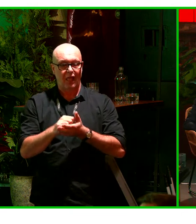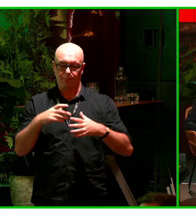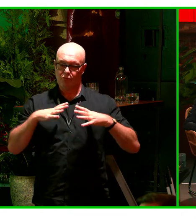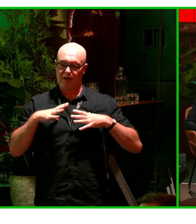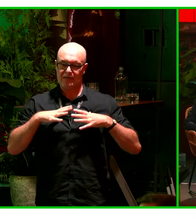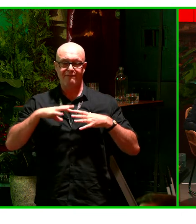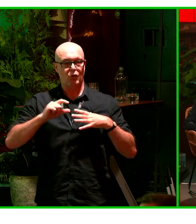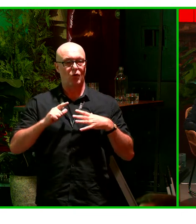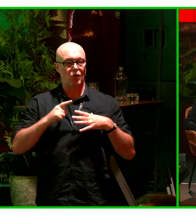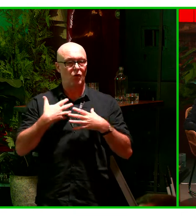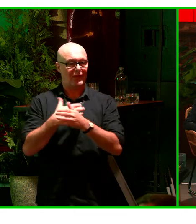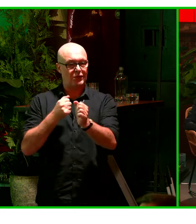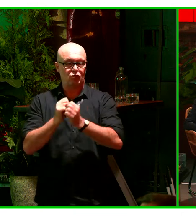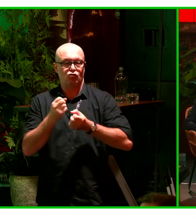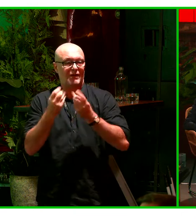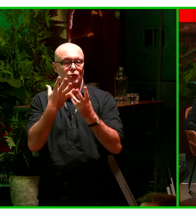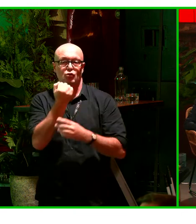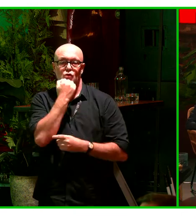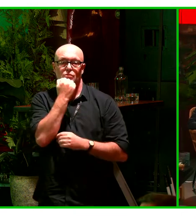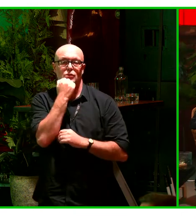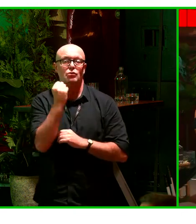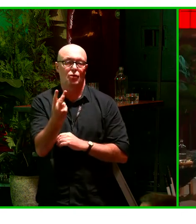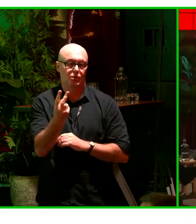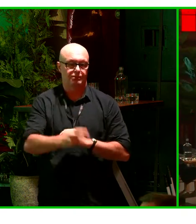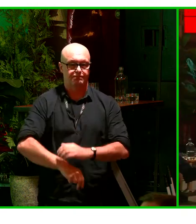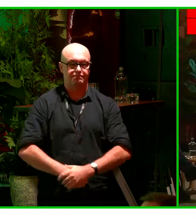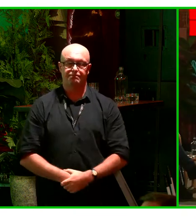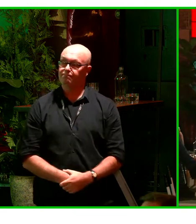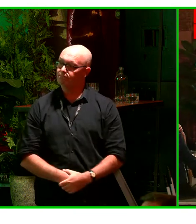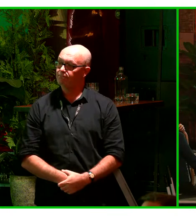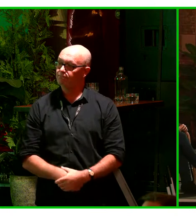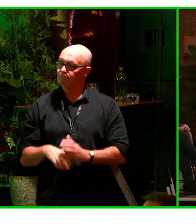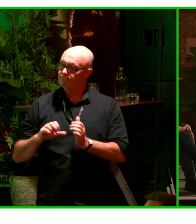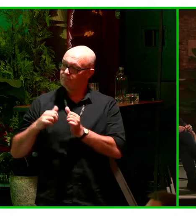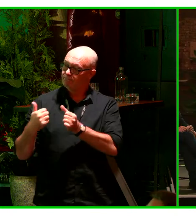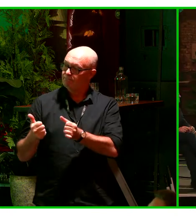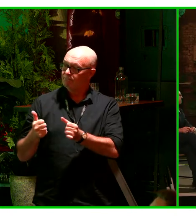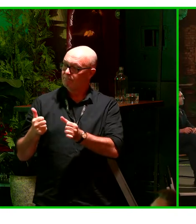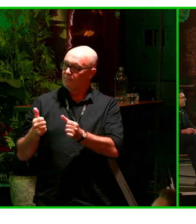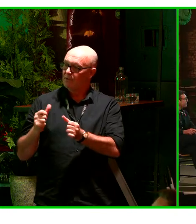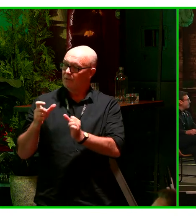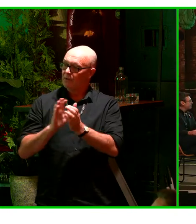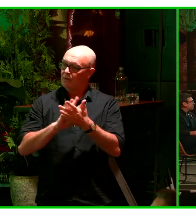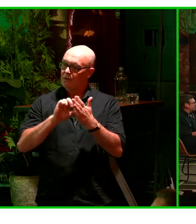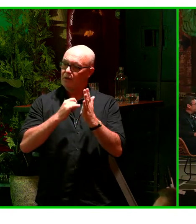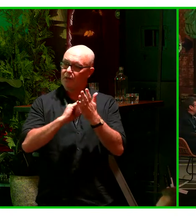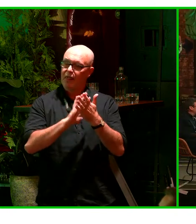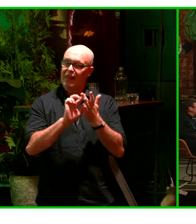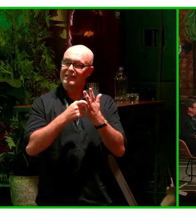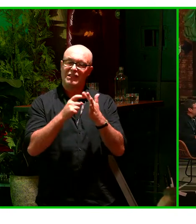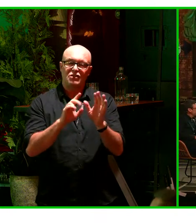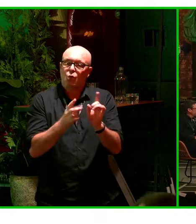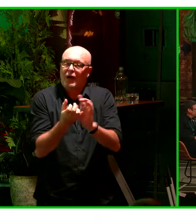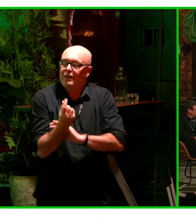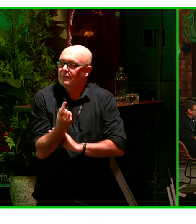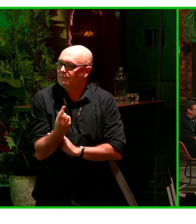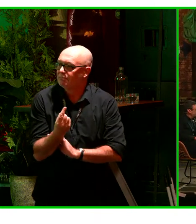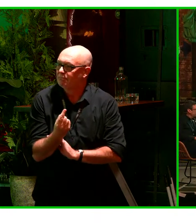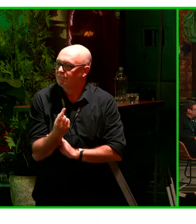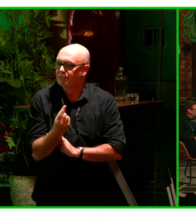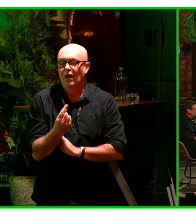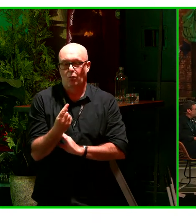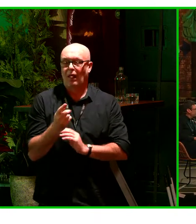revolution. Thank you. Joe, excite us. What's going on in Cheshire? Thank you. Just building on that